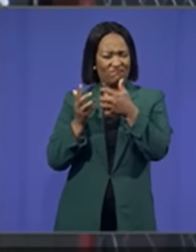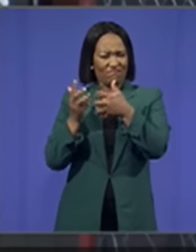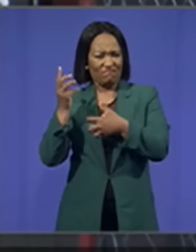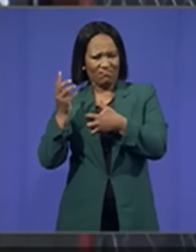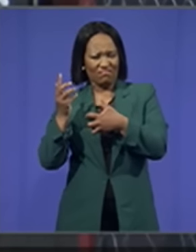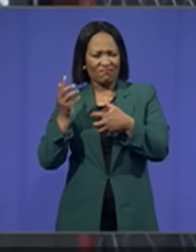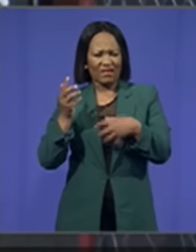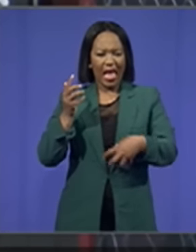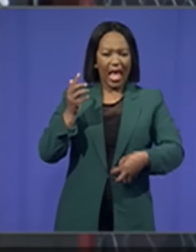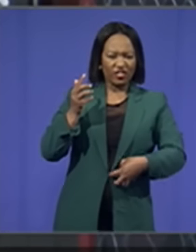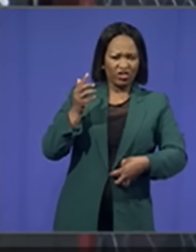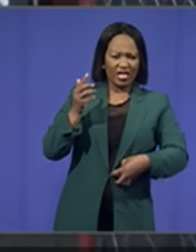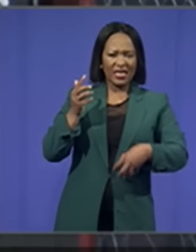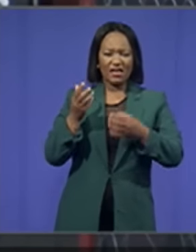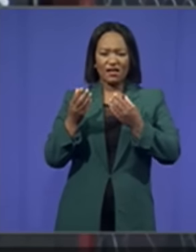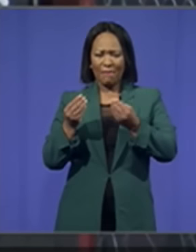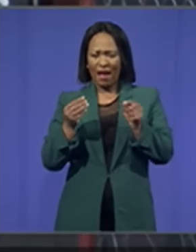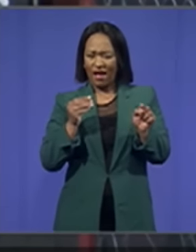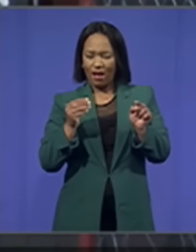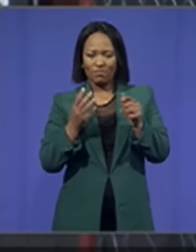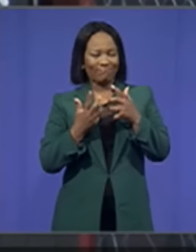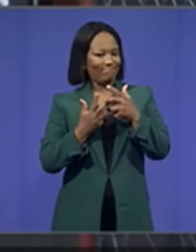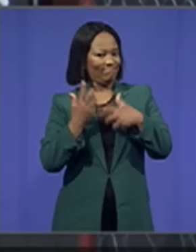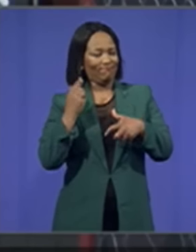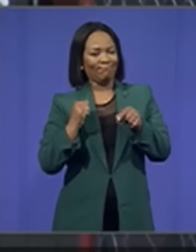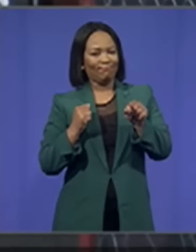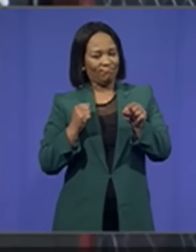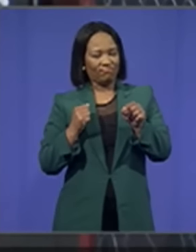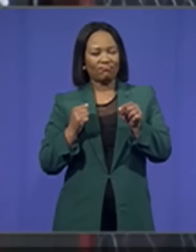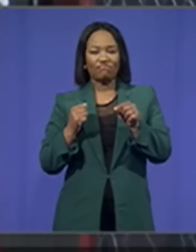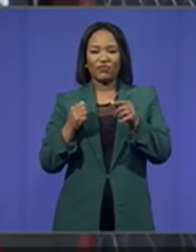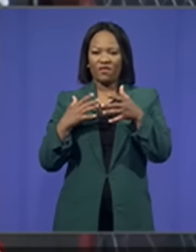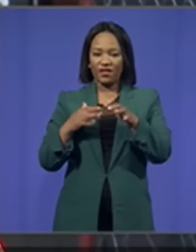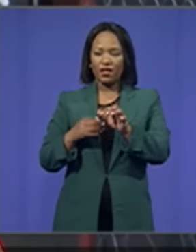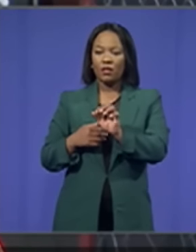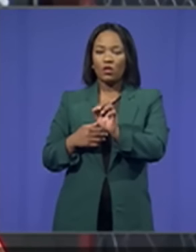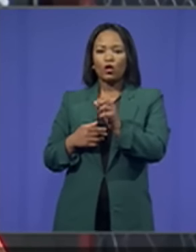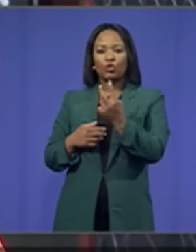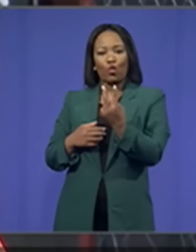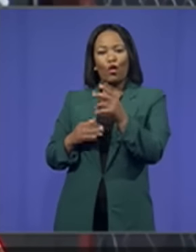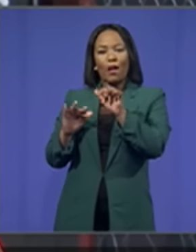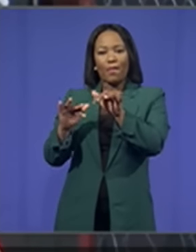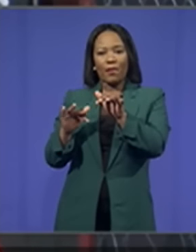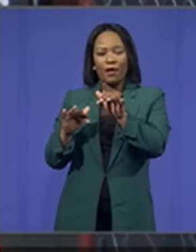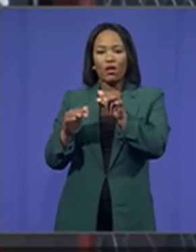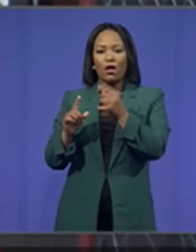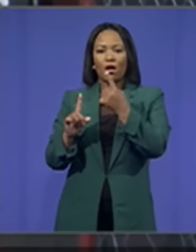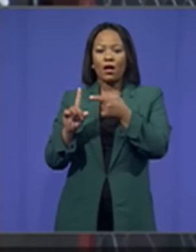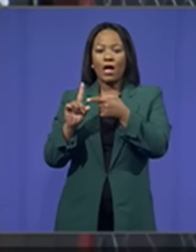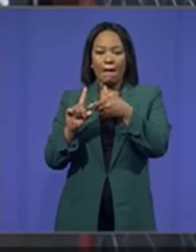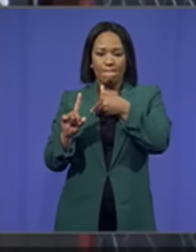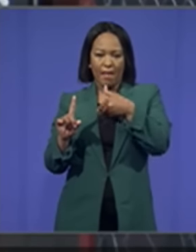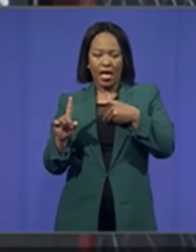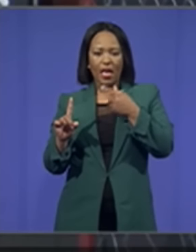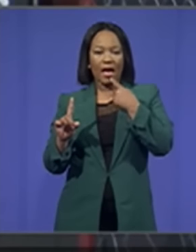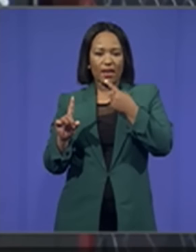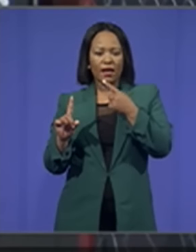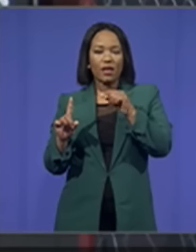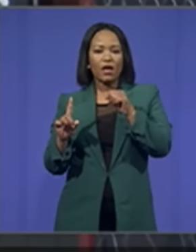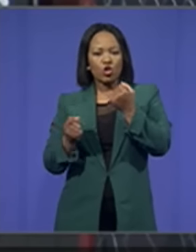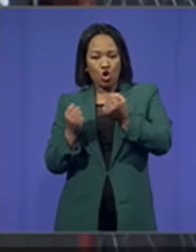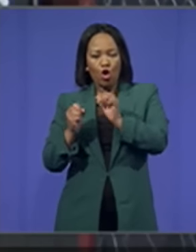di tsamaelane le tsona. Mme hang re le ga nka batho ba babedi be lo hona le mena claim hore ke ya hae koloi anana